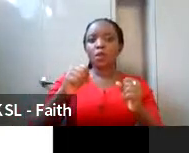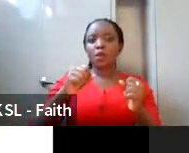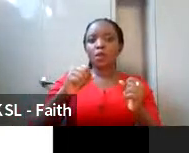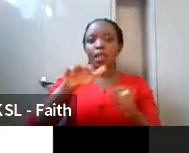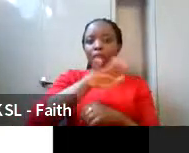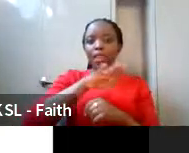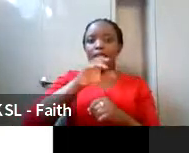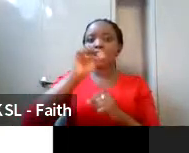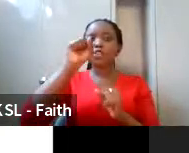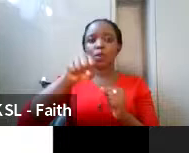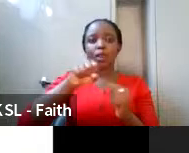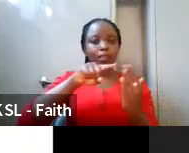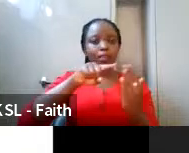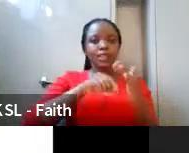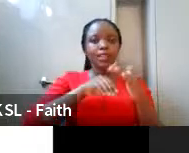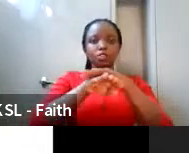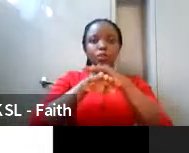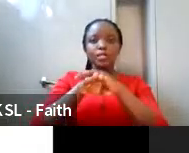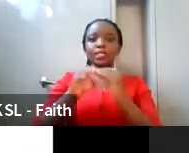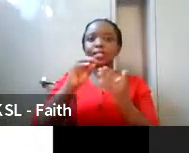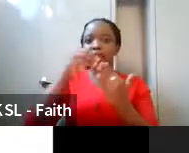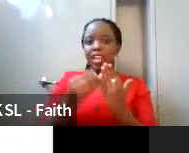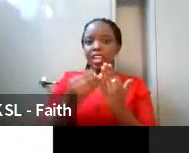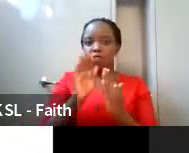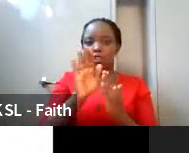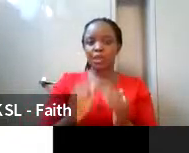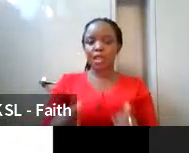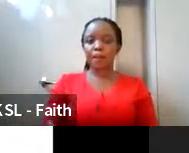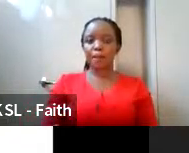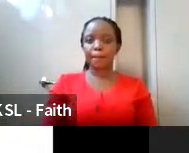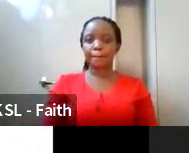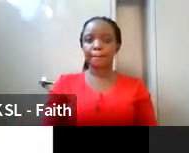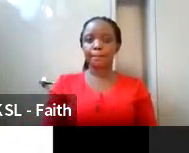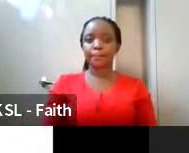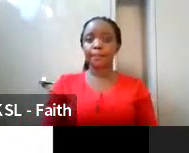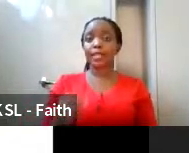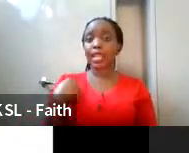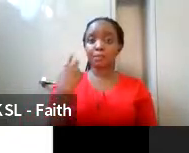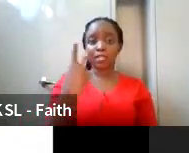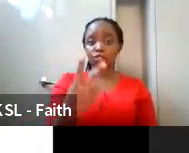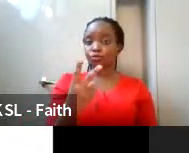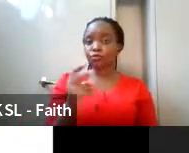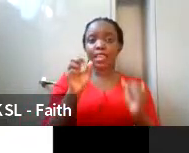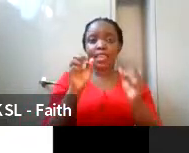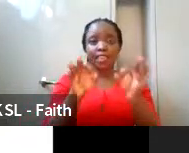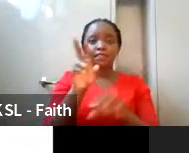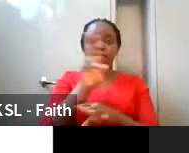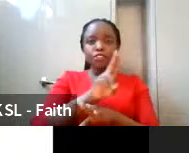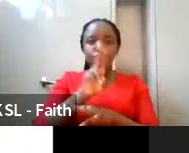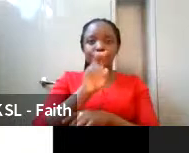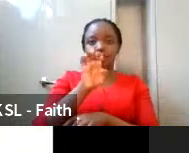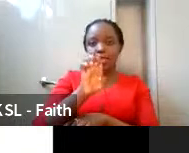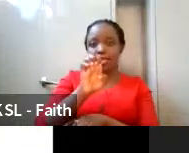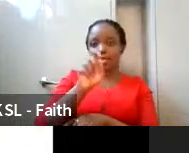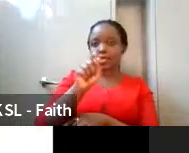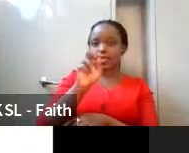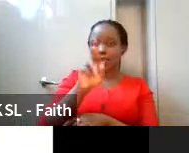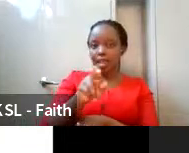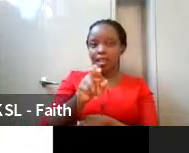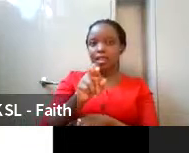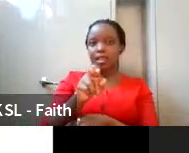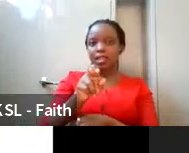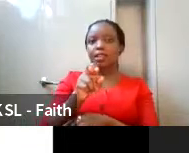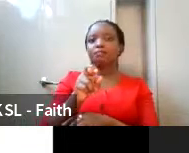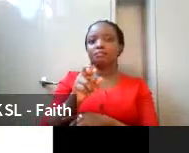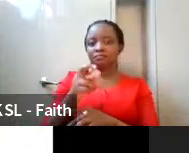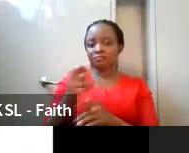able to access your invoices. Secondly, if you're using an ETR device, are